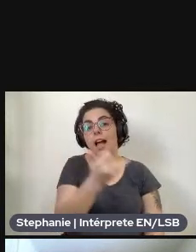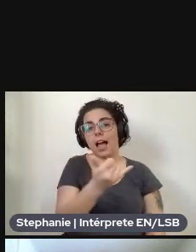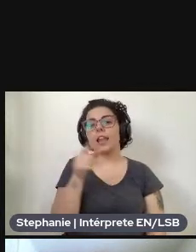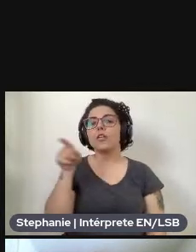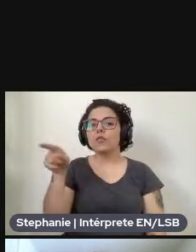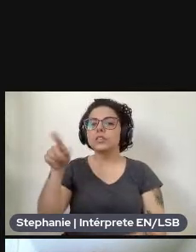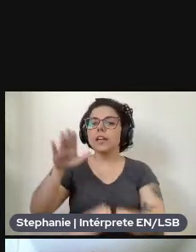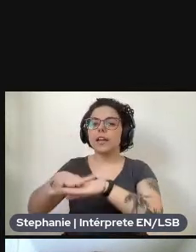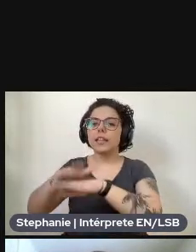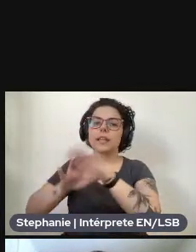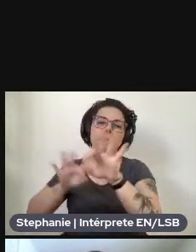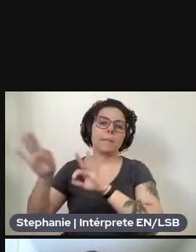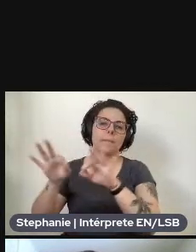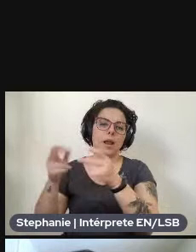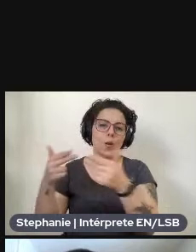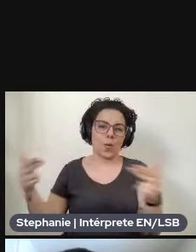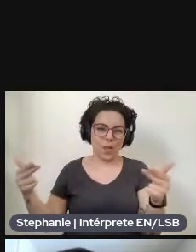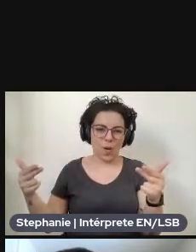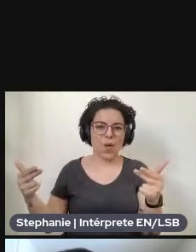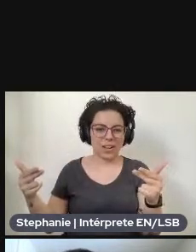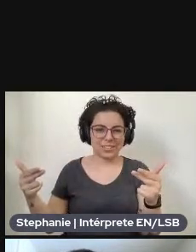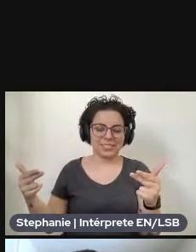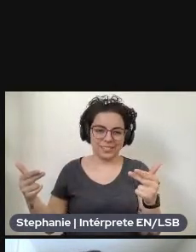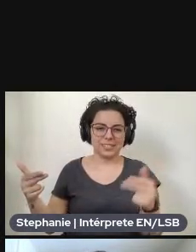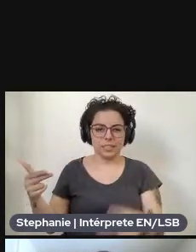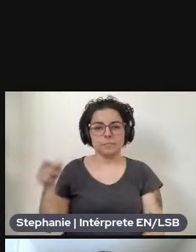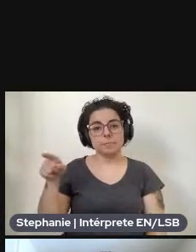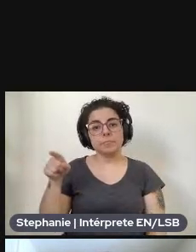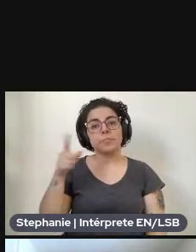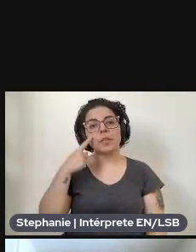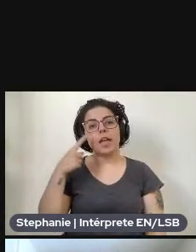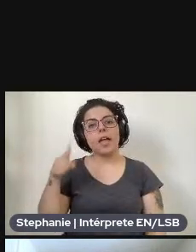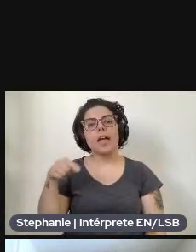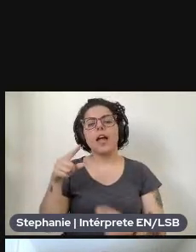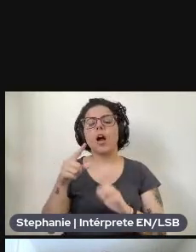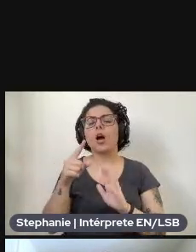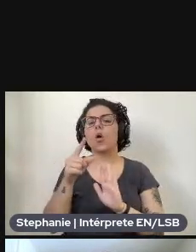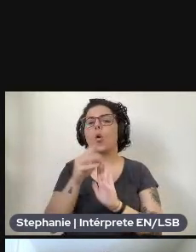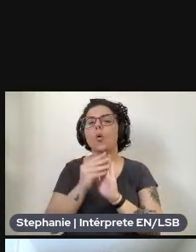Here, the main communicated content contains